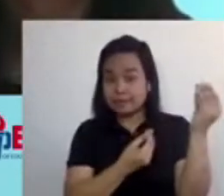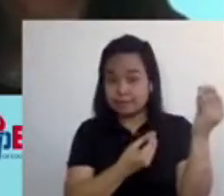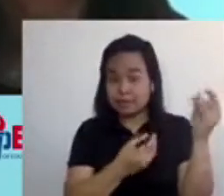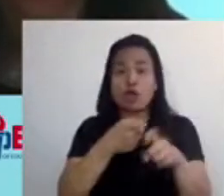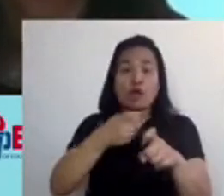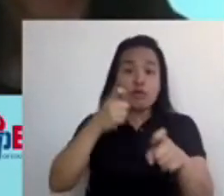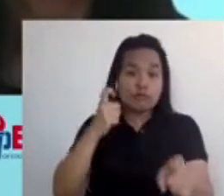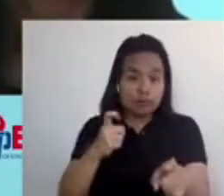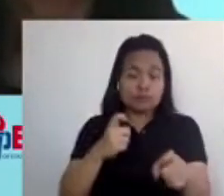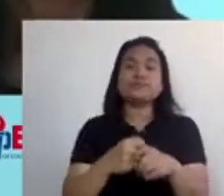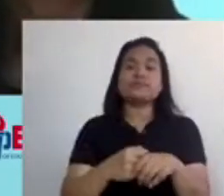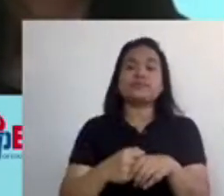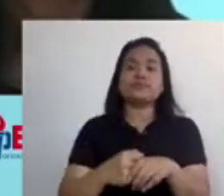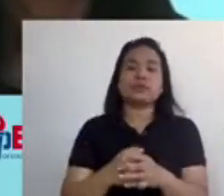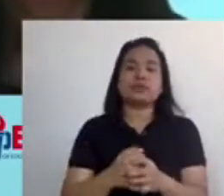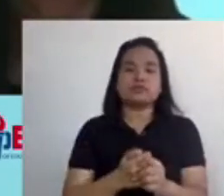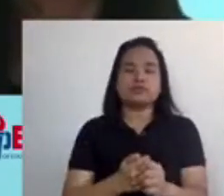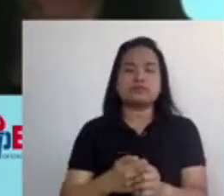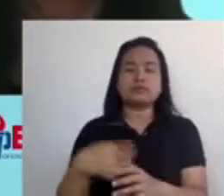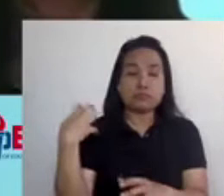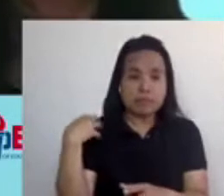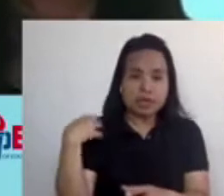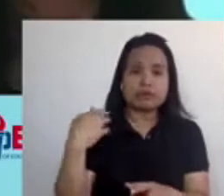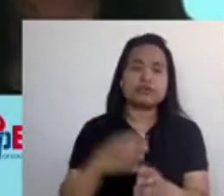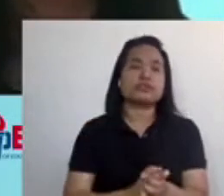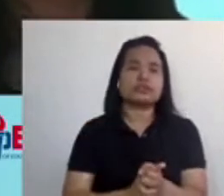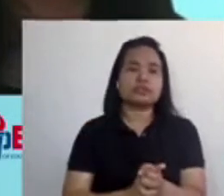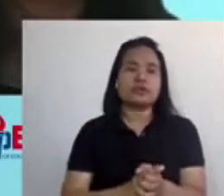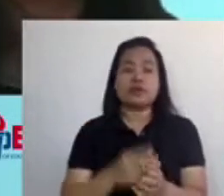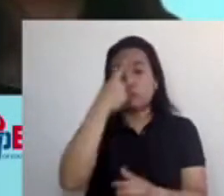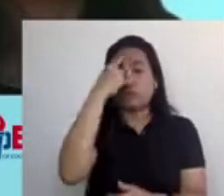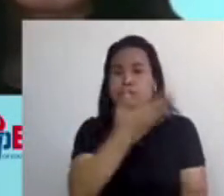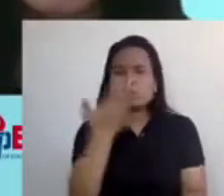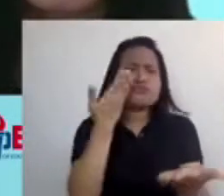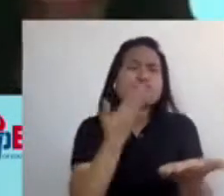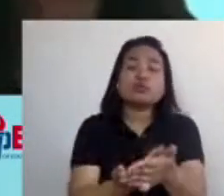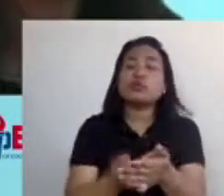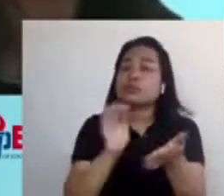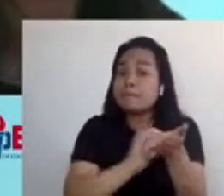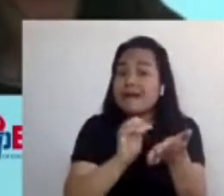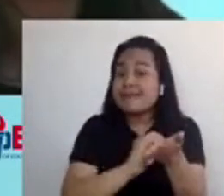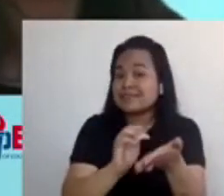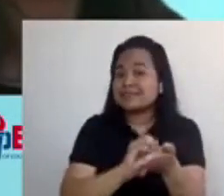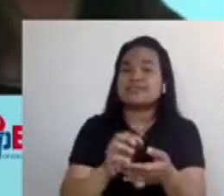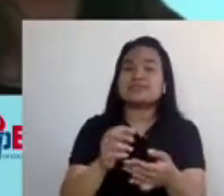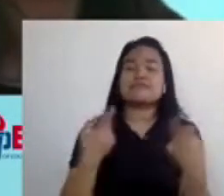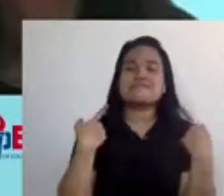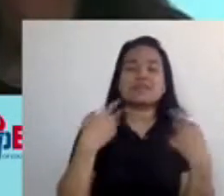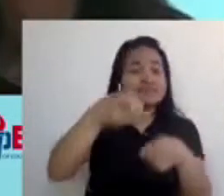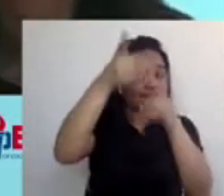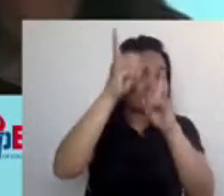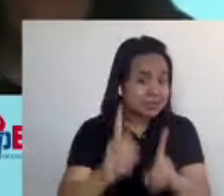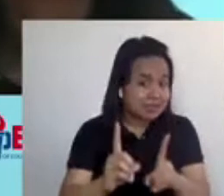directly reflecting the ratees or your good practices that uphold the dignity of teaching as a profession. So if you